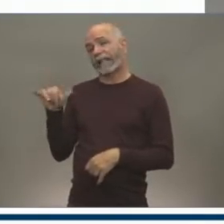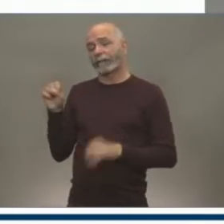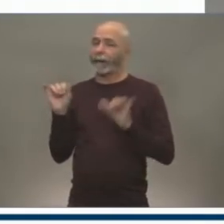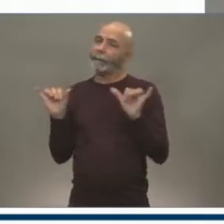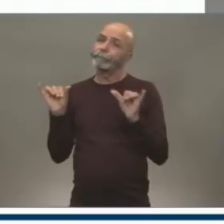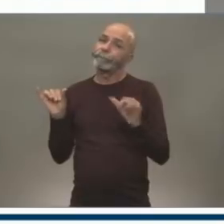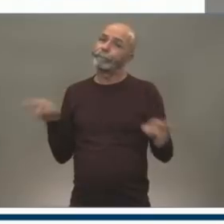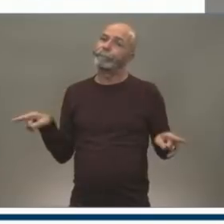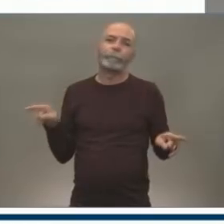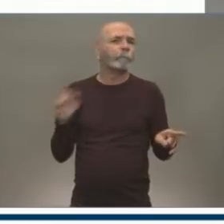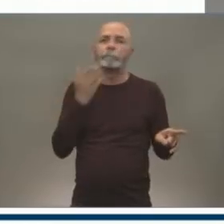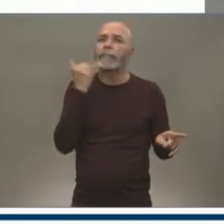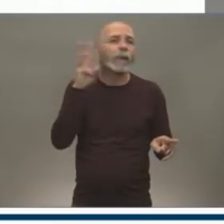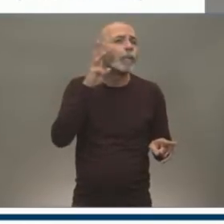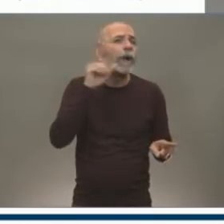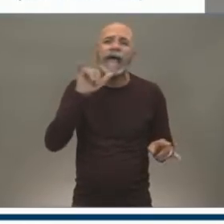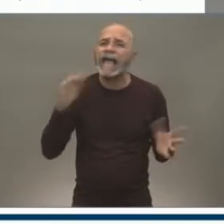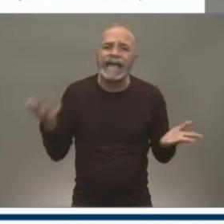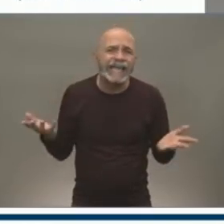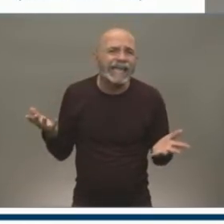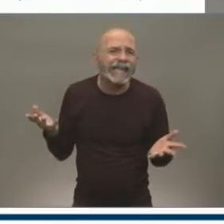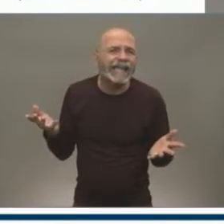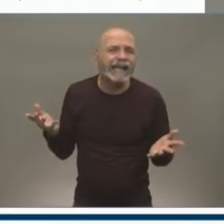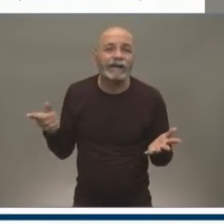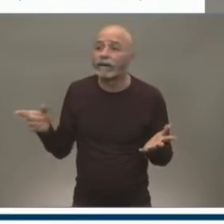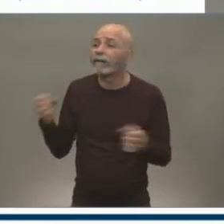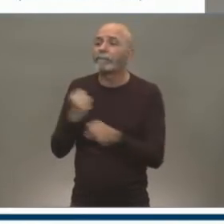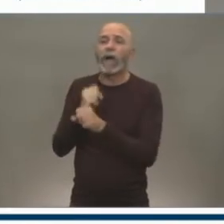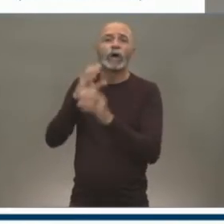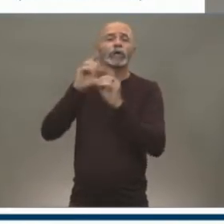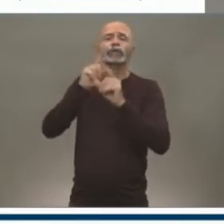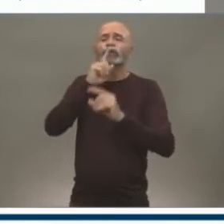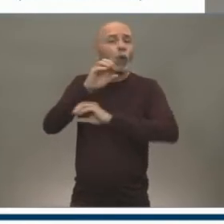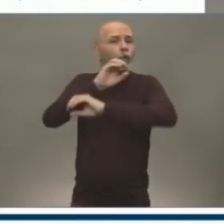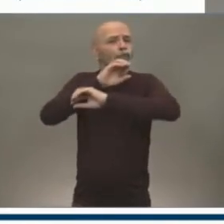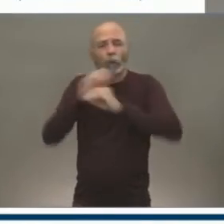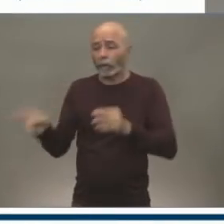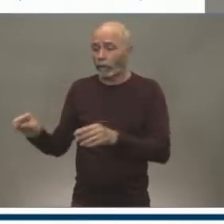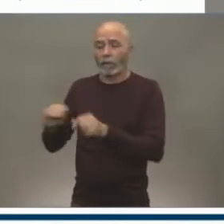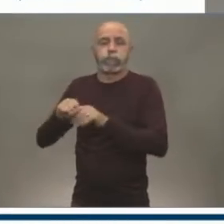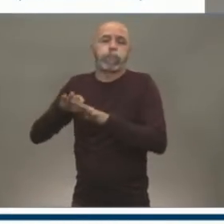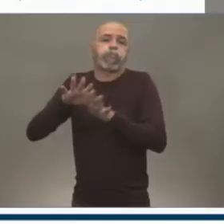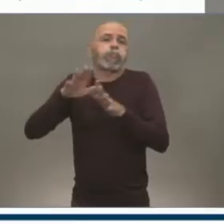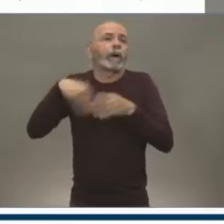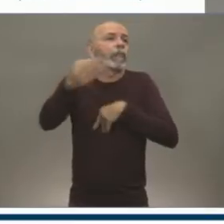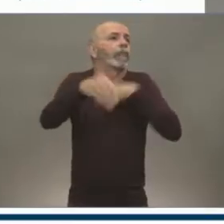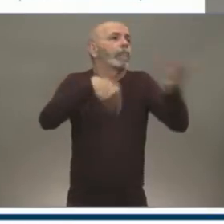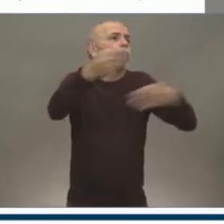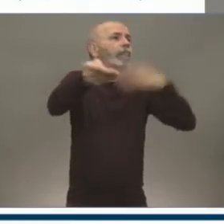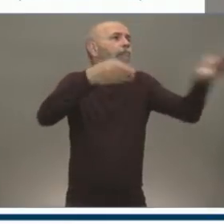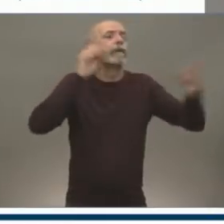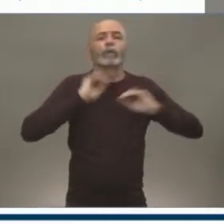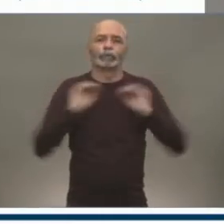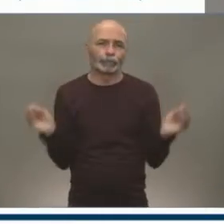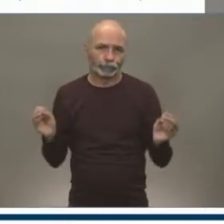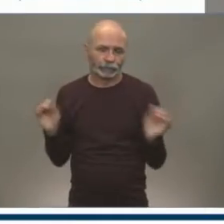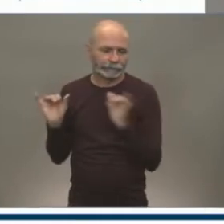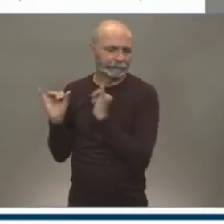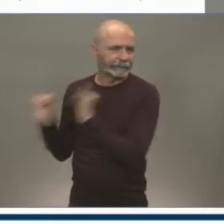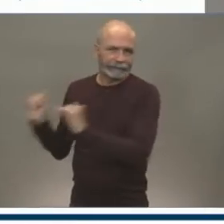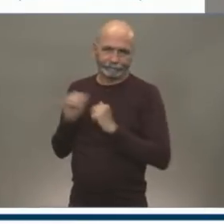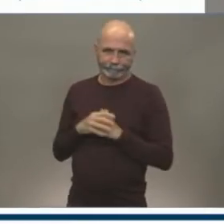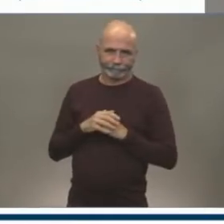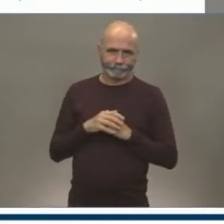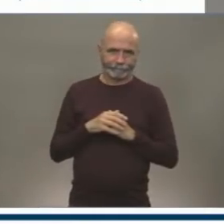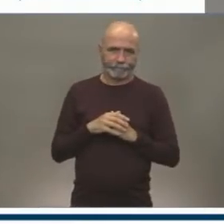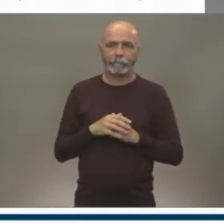the best way that you make sure that people are not becoming infectious and then exposing others.